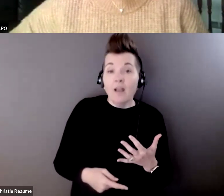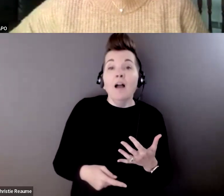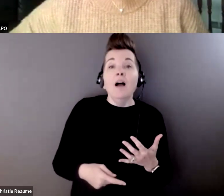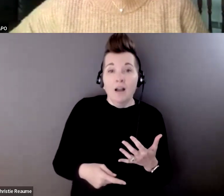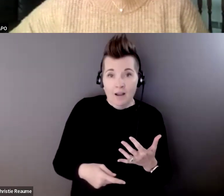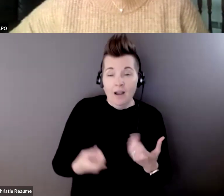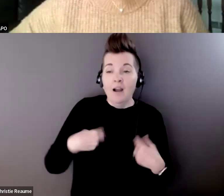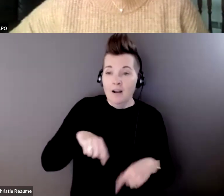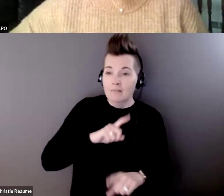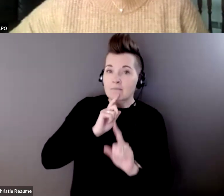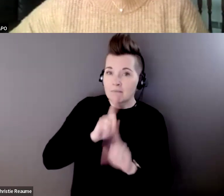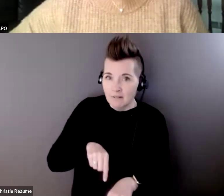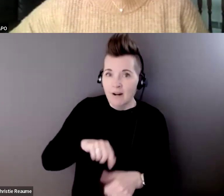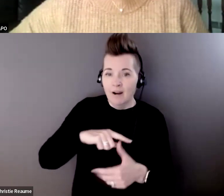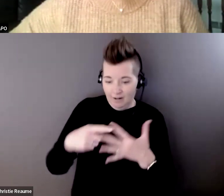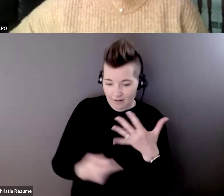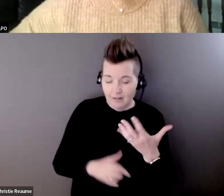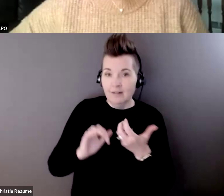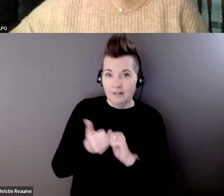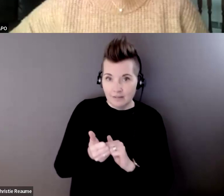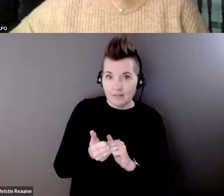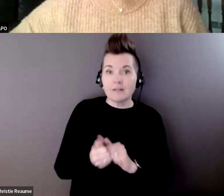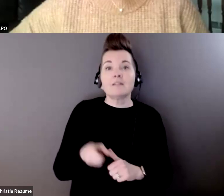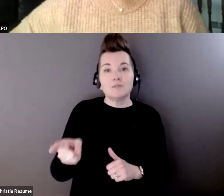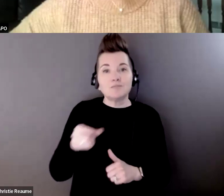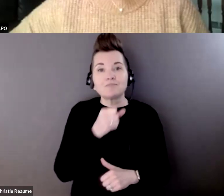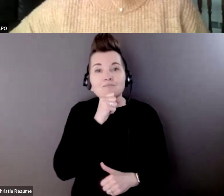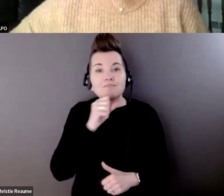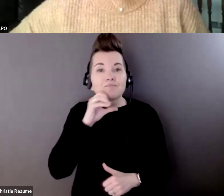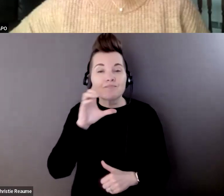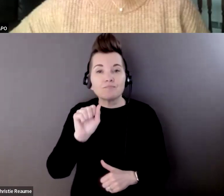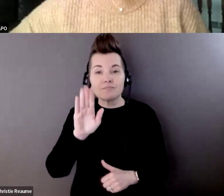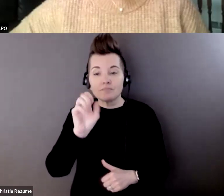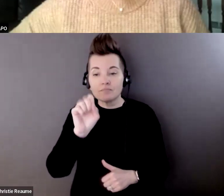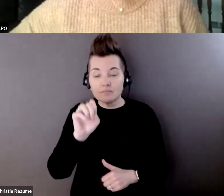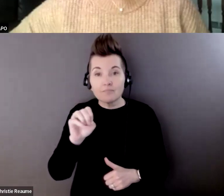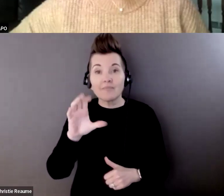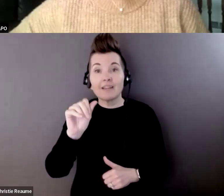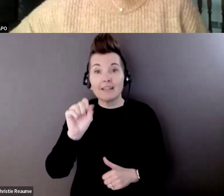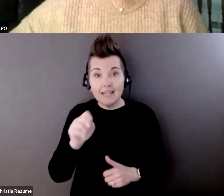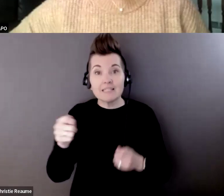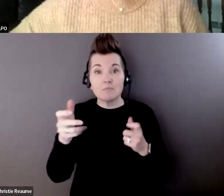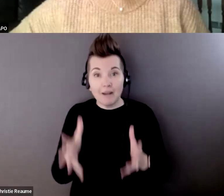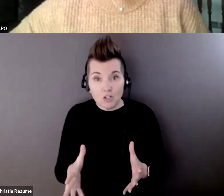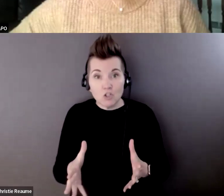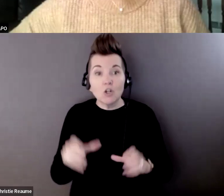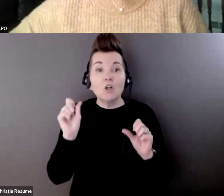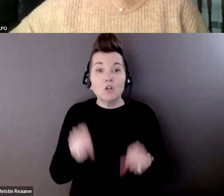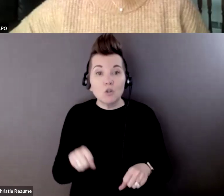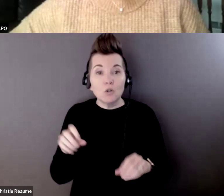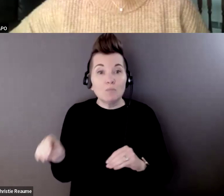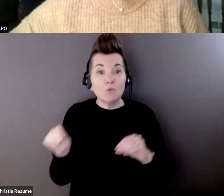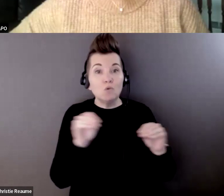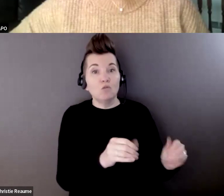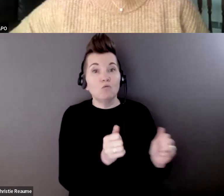be provided, and that gave the elder abuse case manager opportunity to move and work with another older adult. And